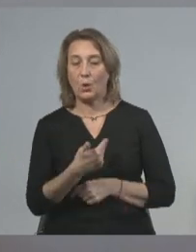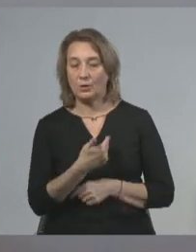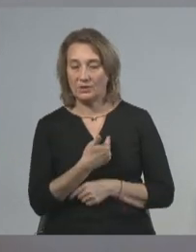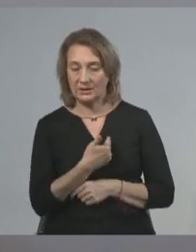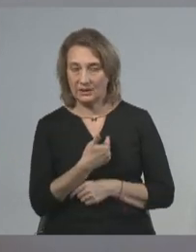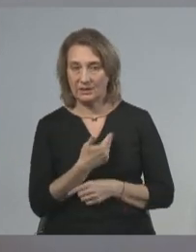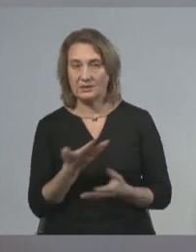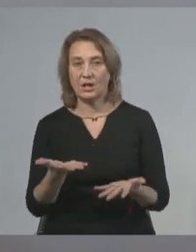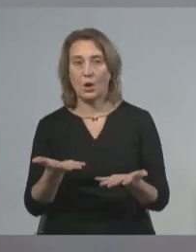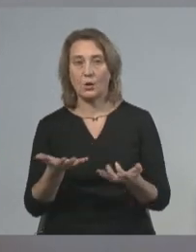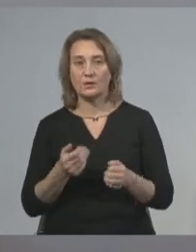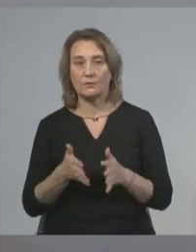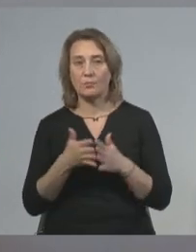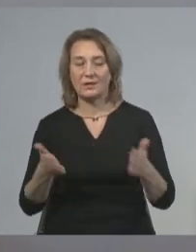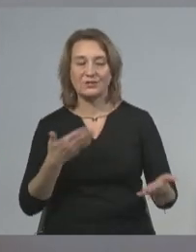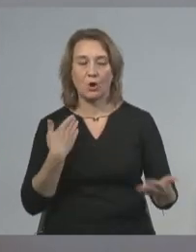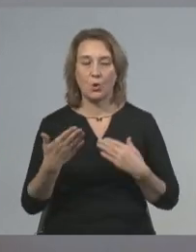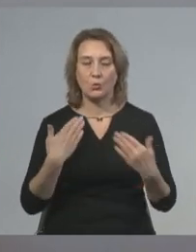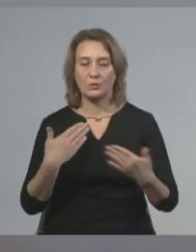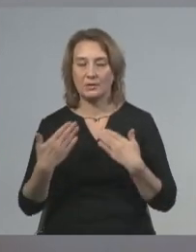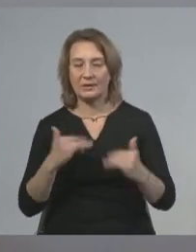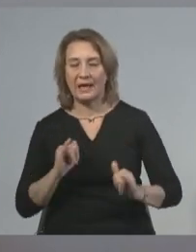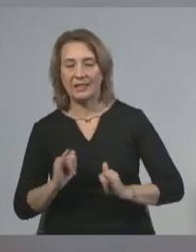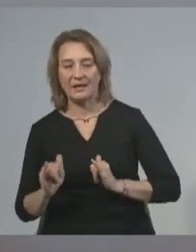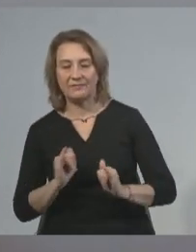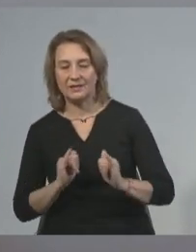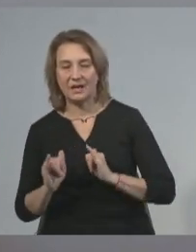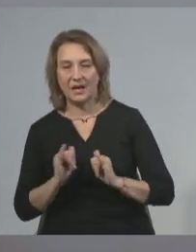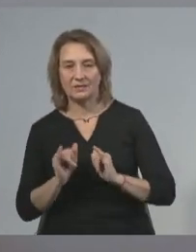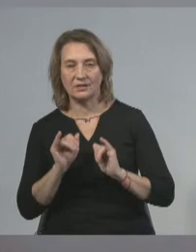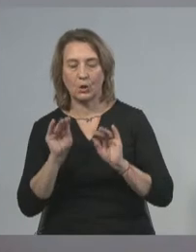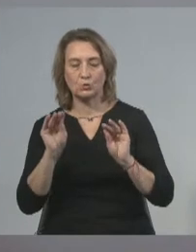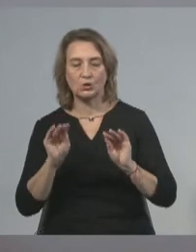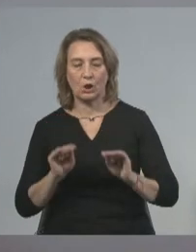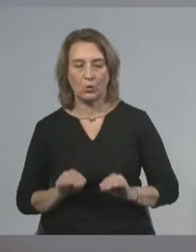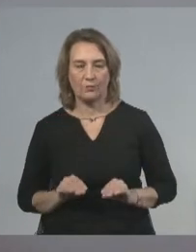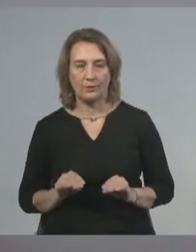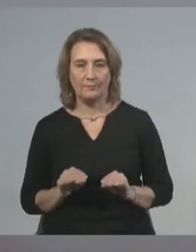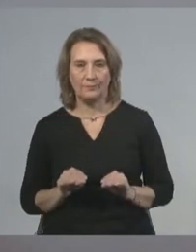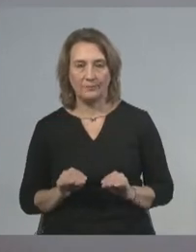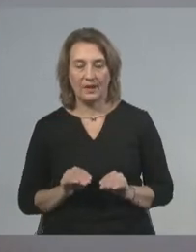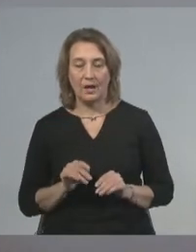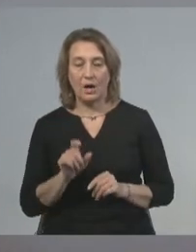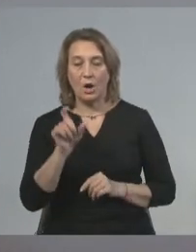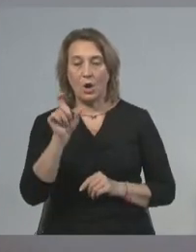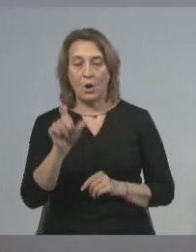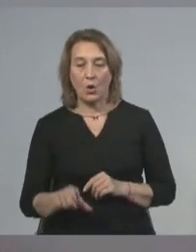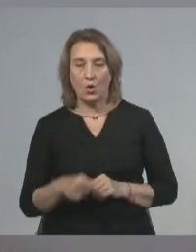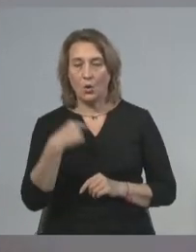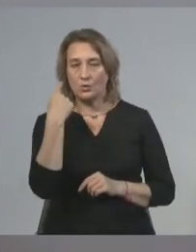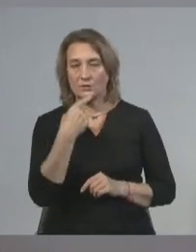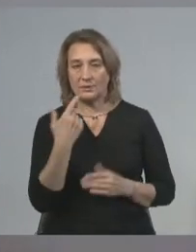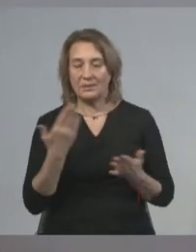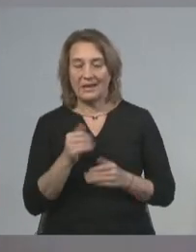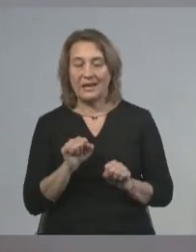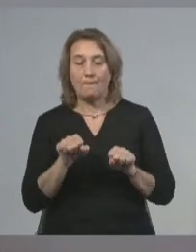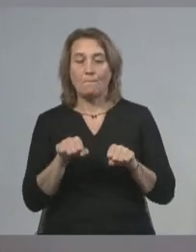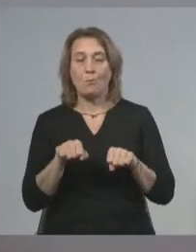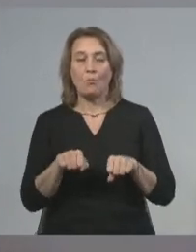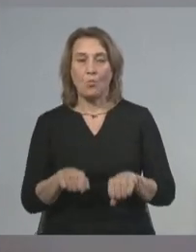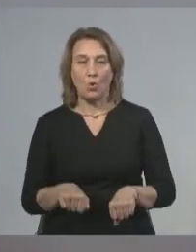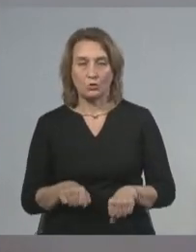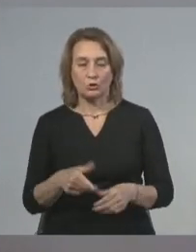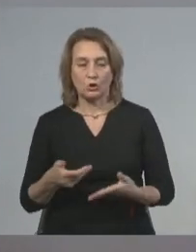institutions and of persons who could maybe uh be the best way to explore uh some